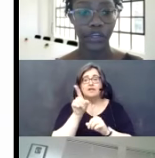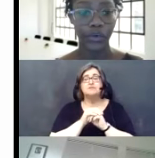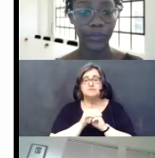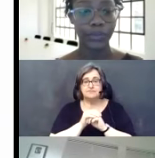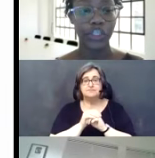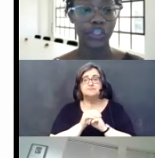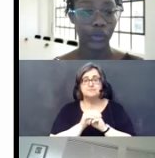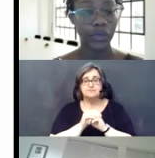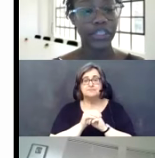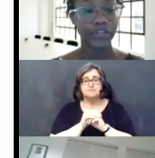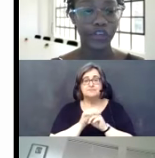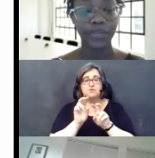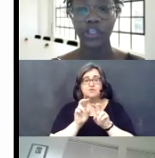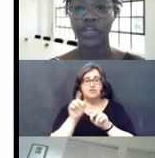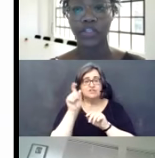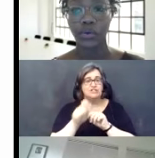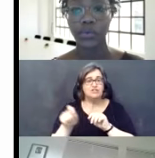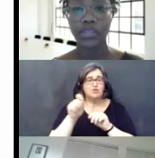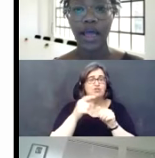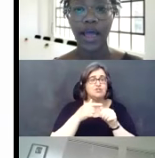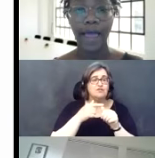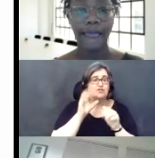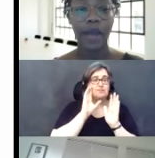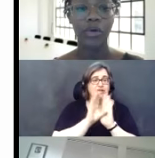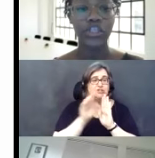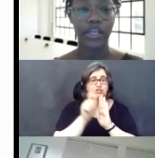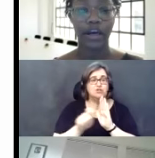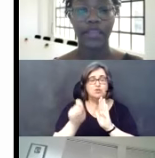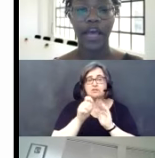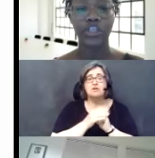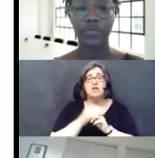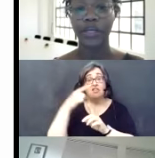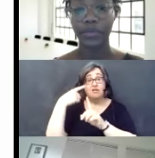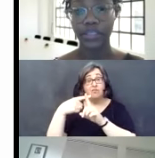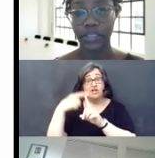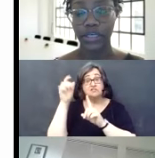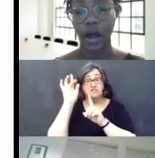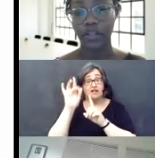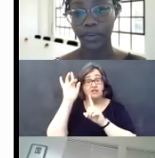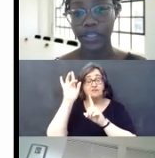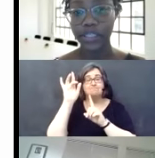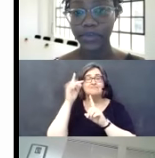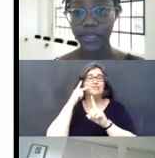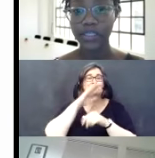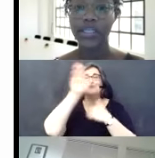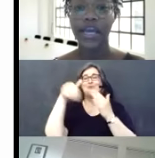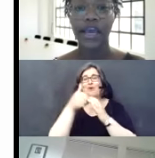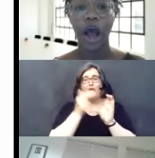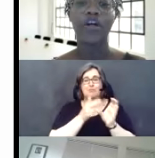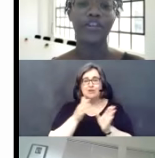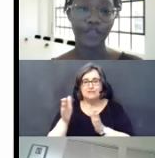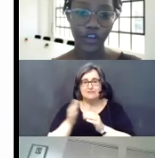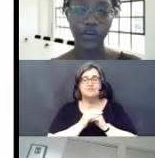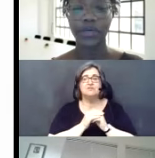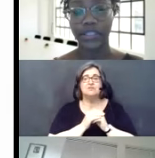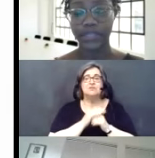panelist video, which is circled. It's the first picture that's circled. And once you click on that, you should be able to see all the participants,